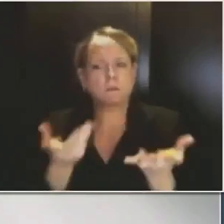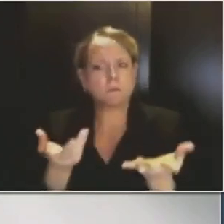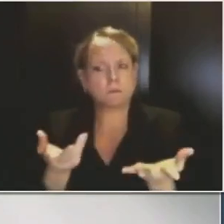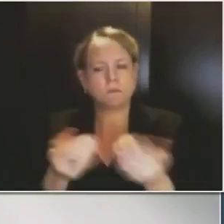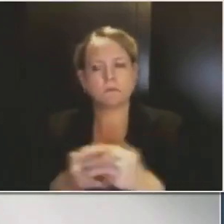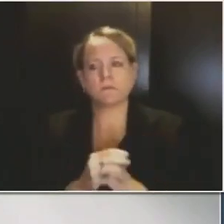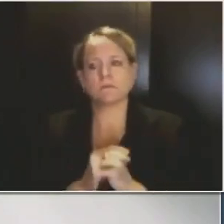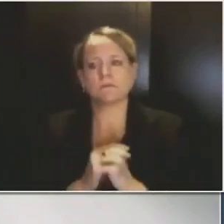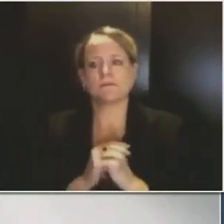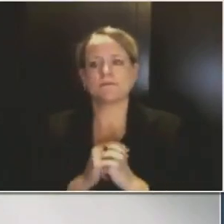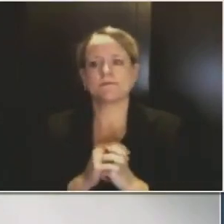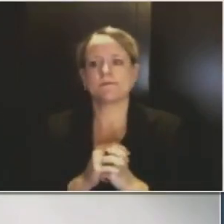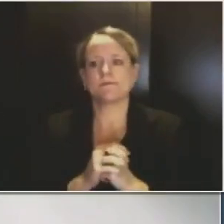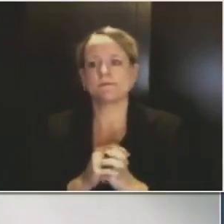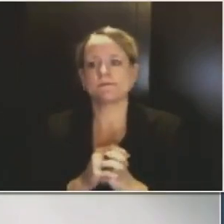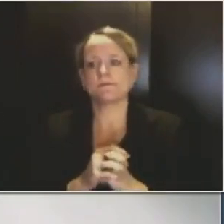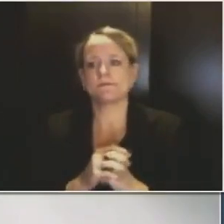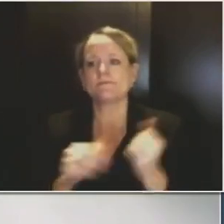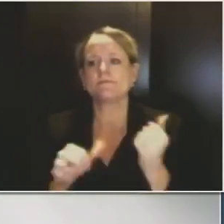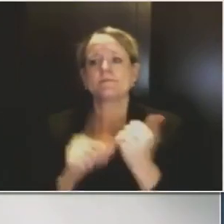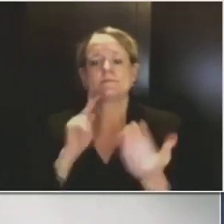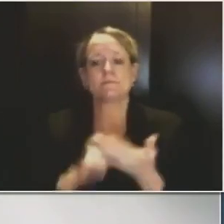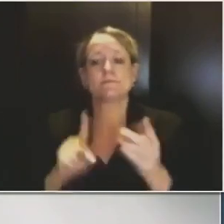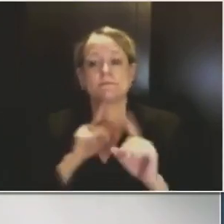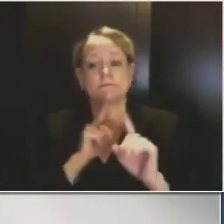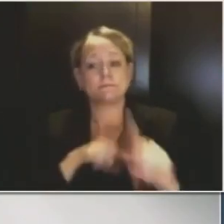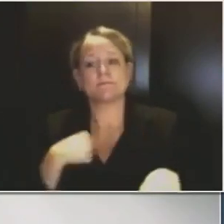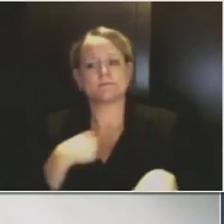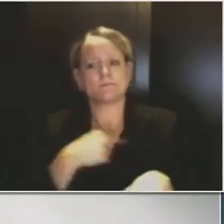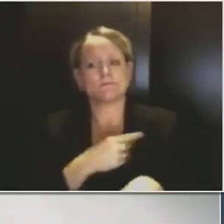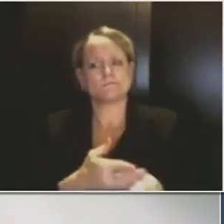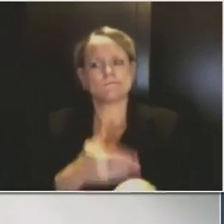site and the Wisconsin Hospital Association site.